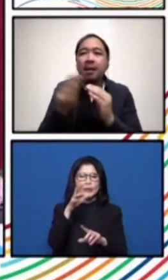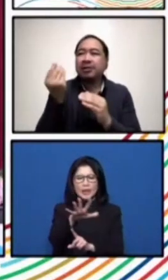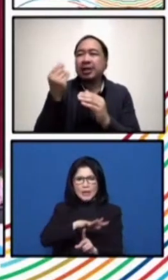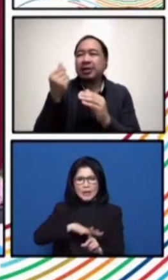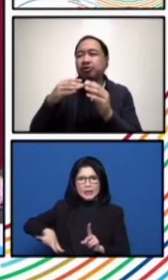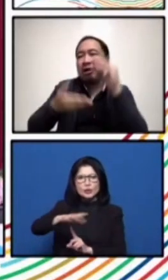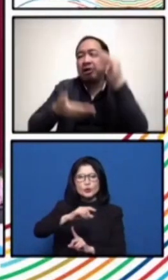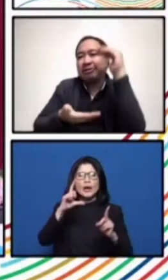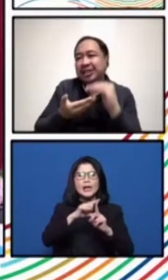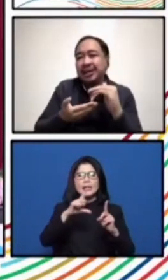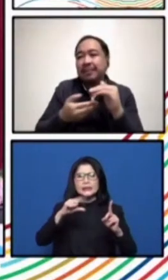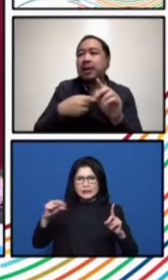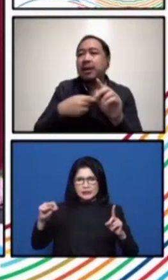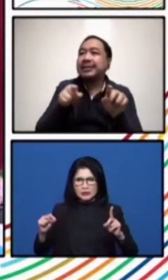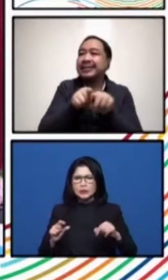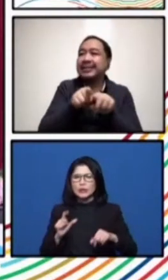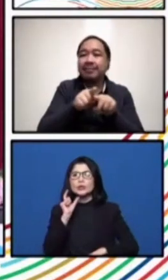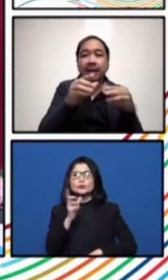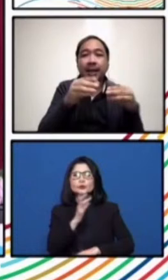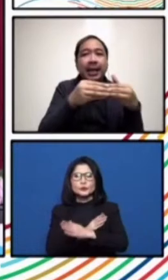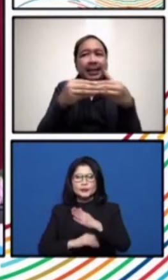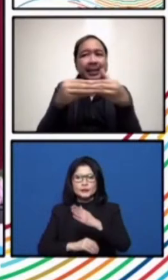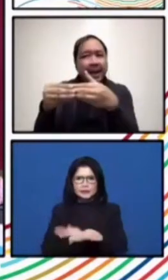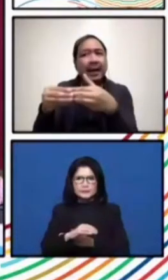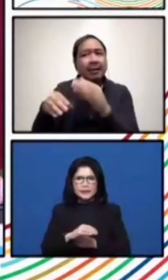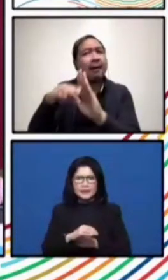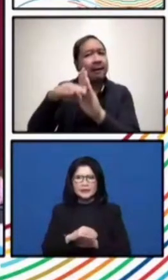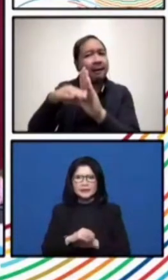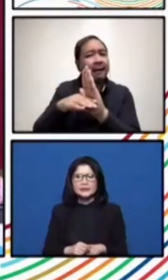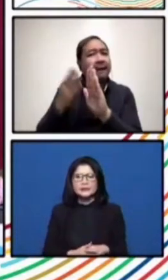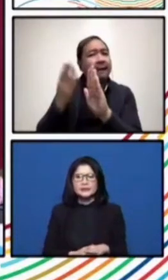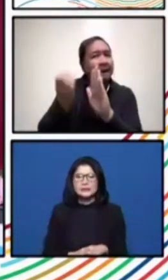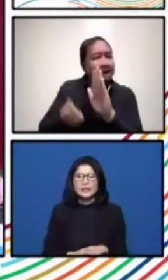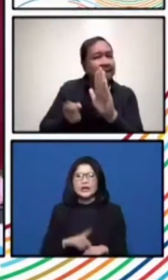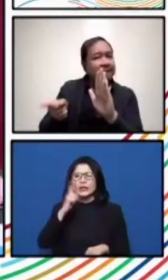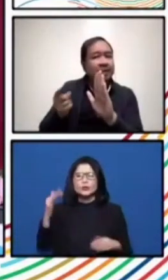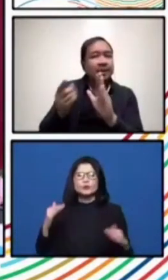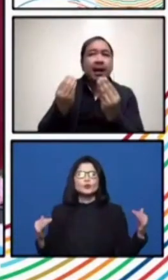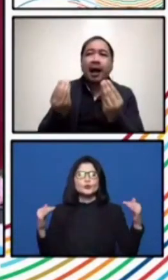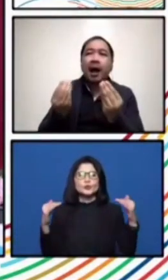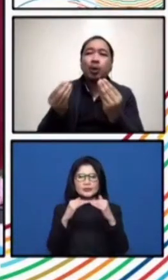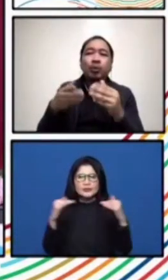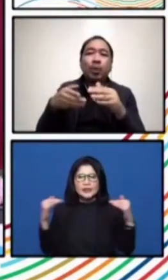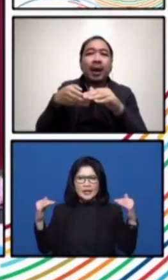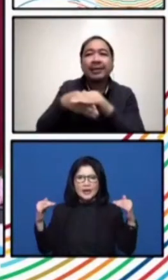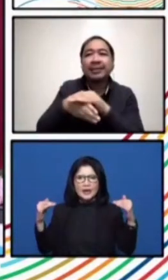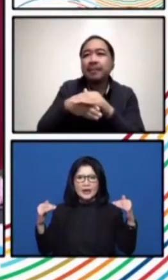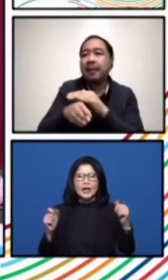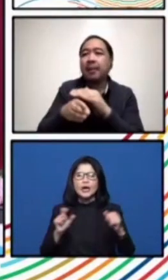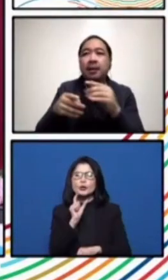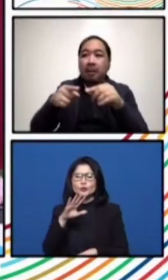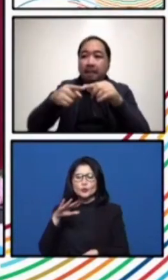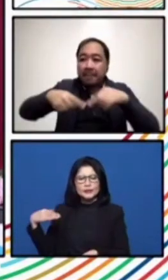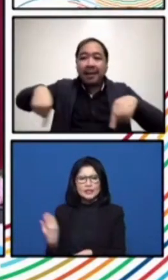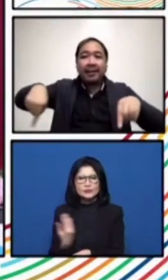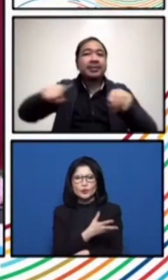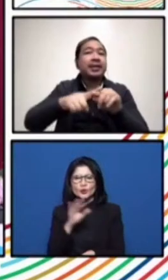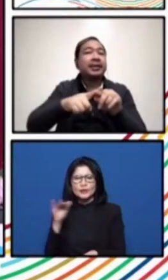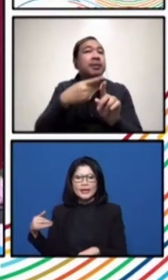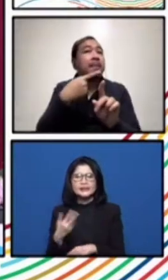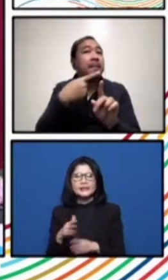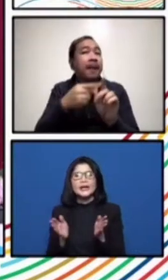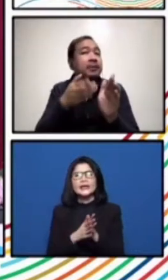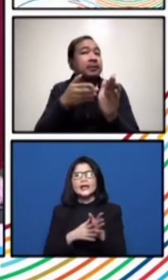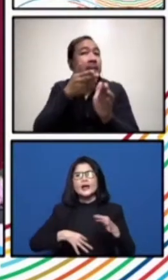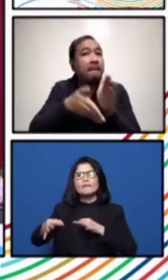to guidelines that we already have on accessible public spaces and transportation so now we have to move on